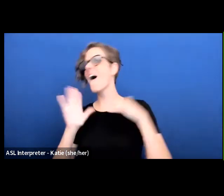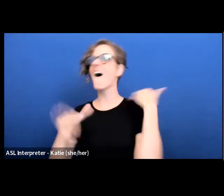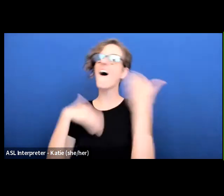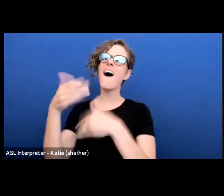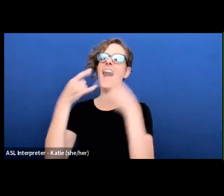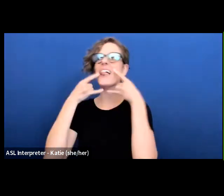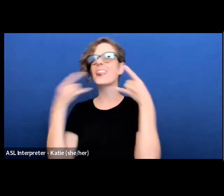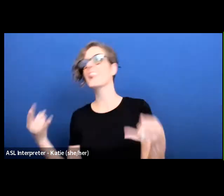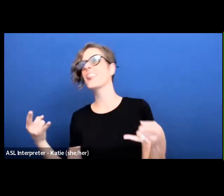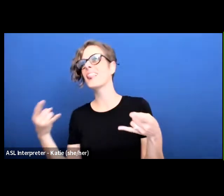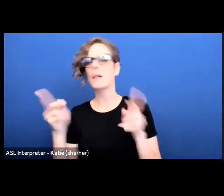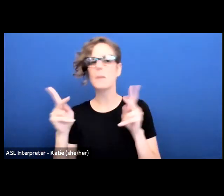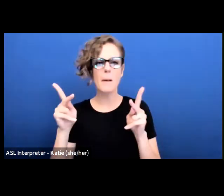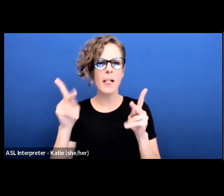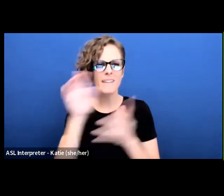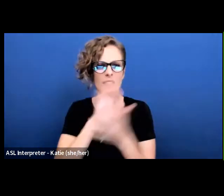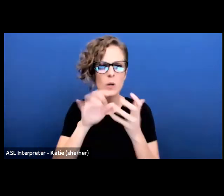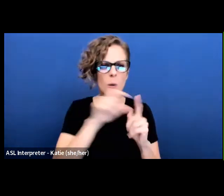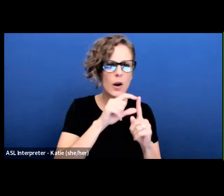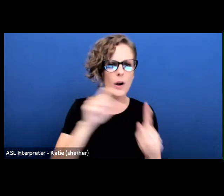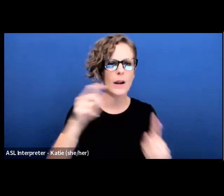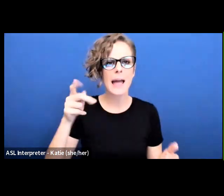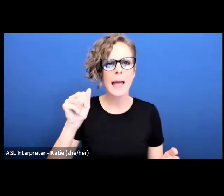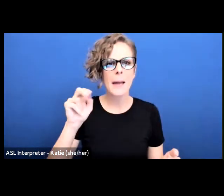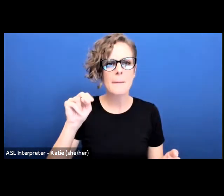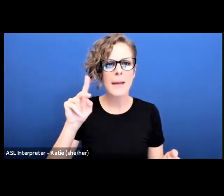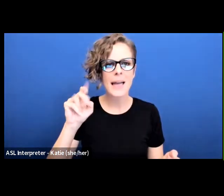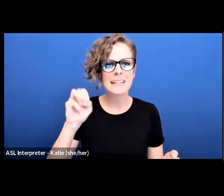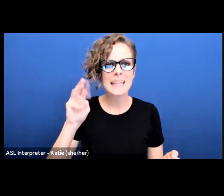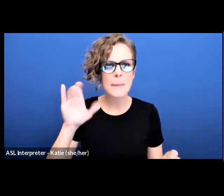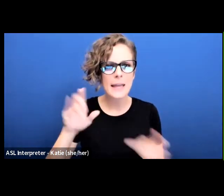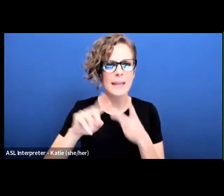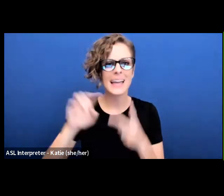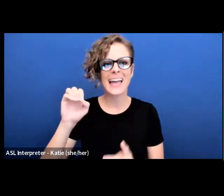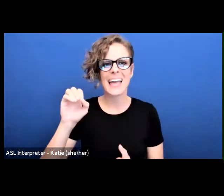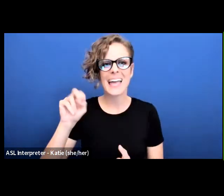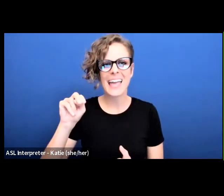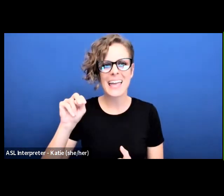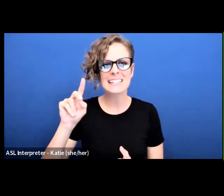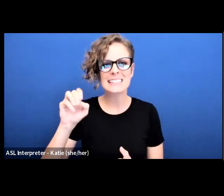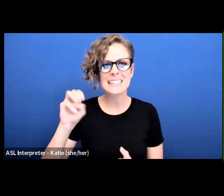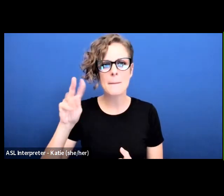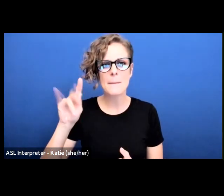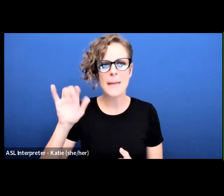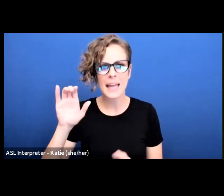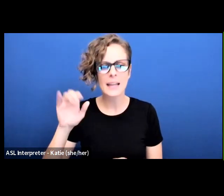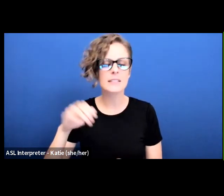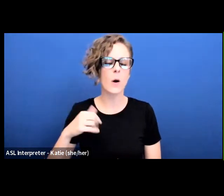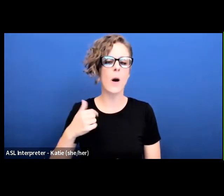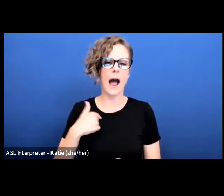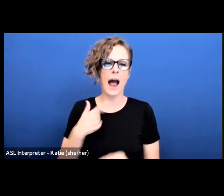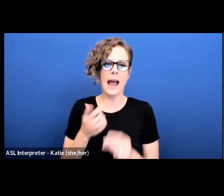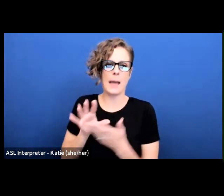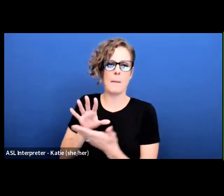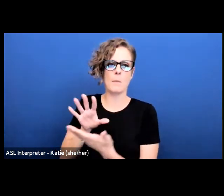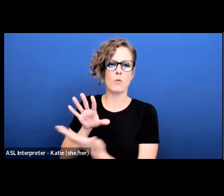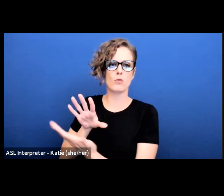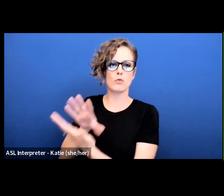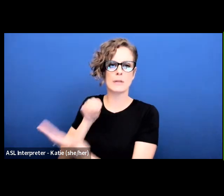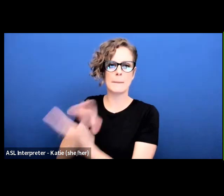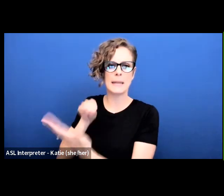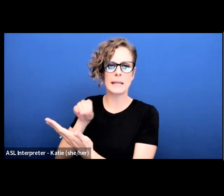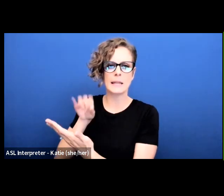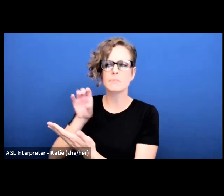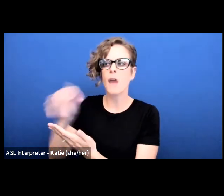endemic, pandemic, these things. And so I mean, in some ways I'm repeating what I think others have said, which is that we